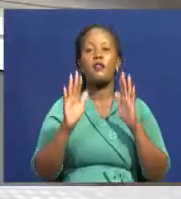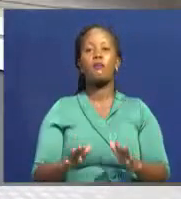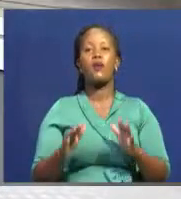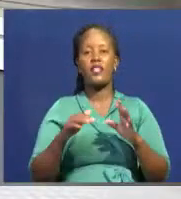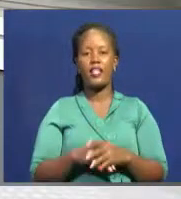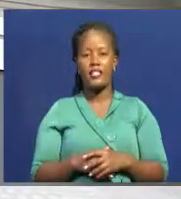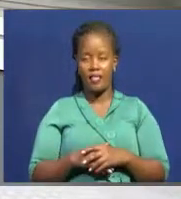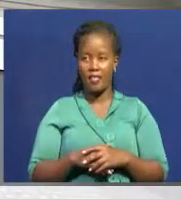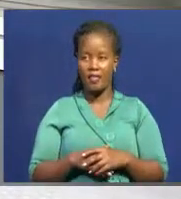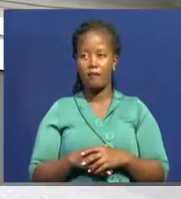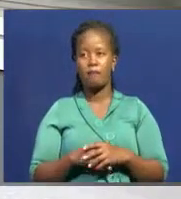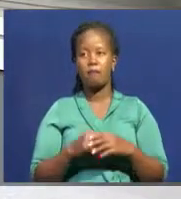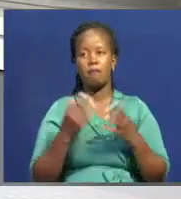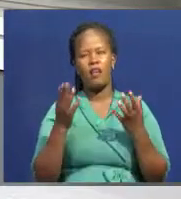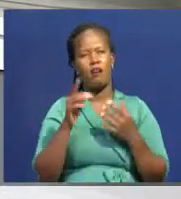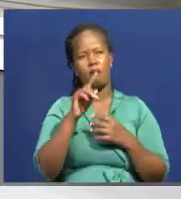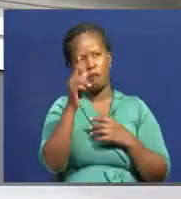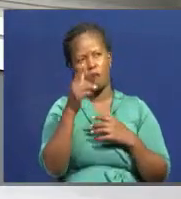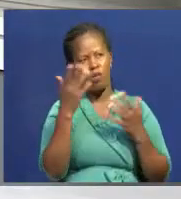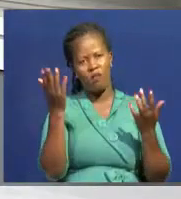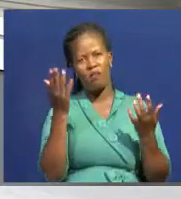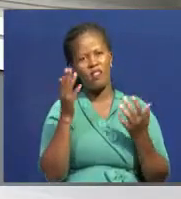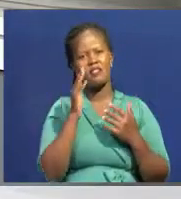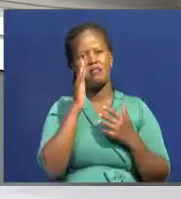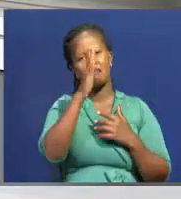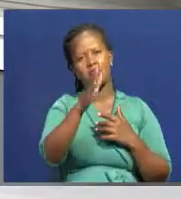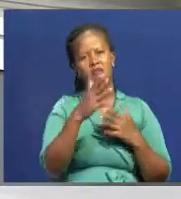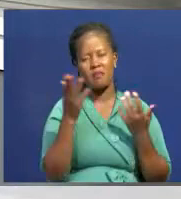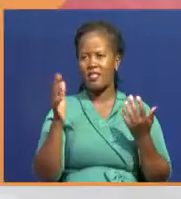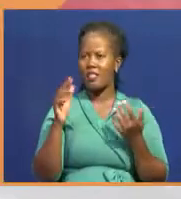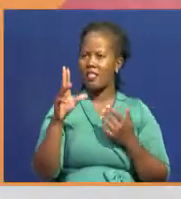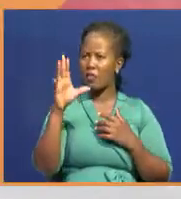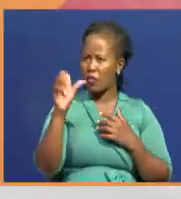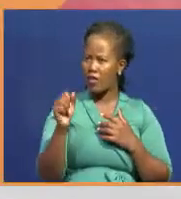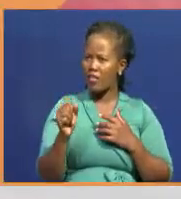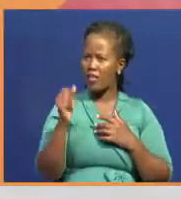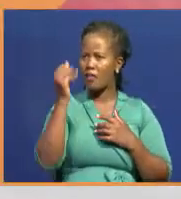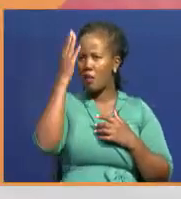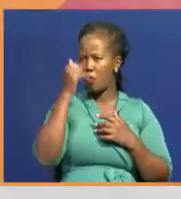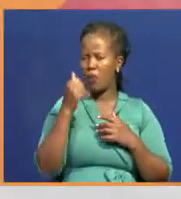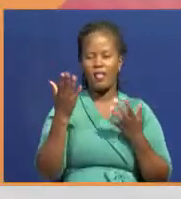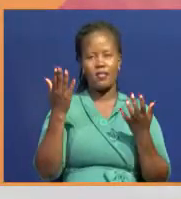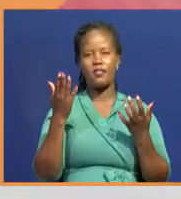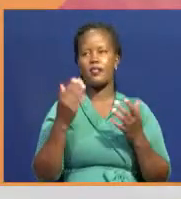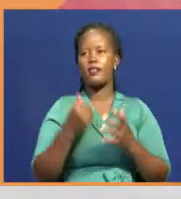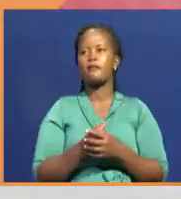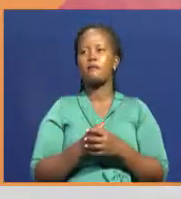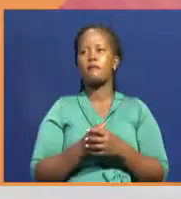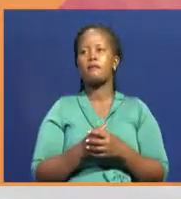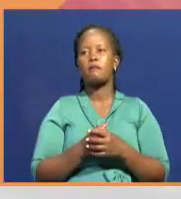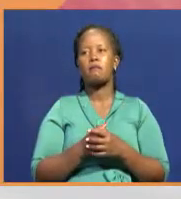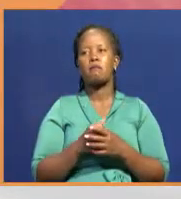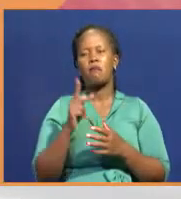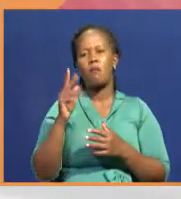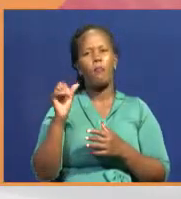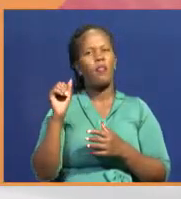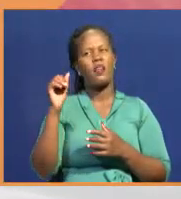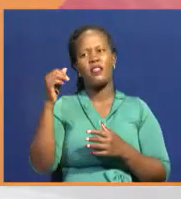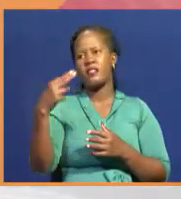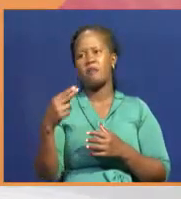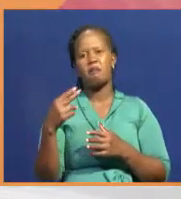And let's cross over to LA, because the erratic shilling, I'm looking